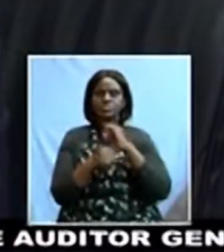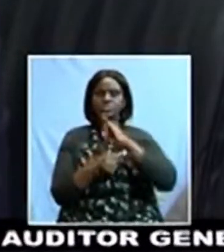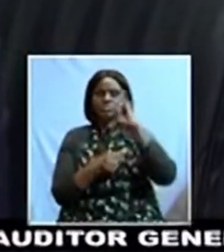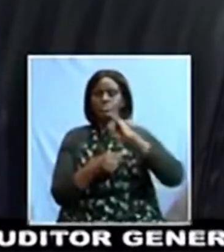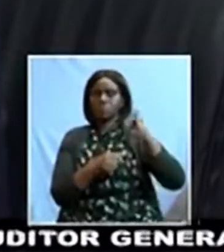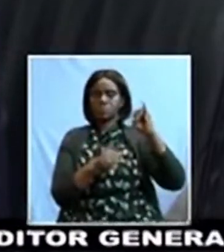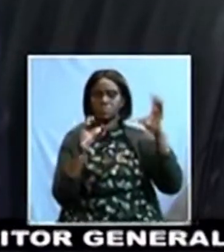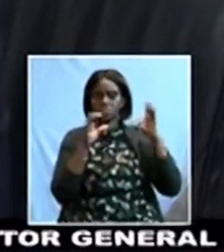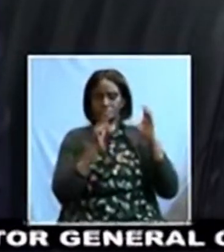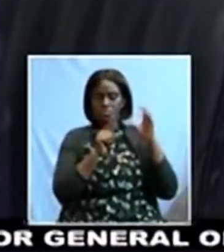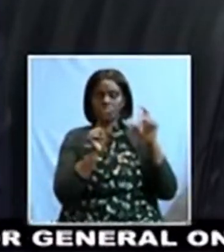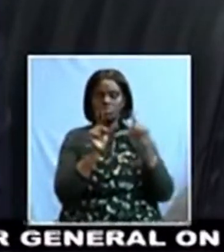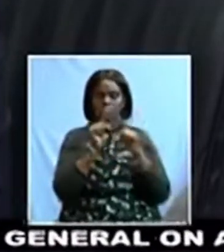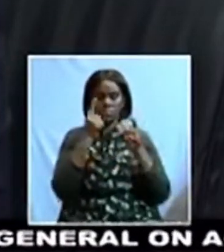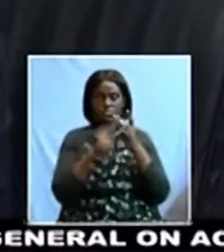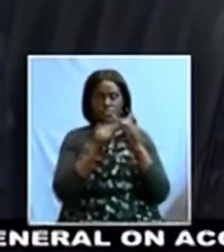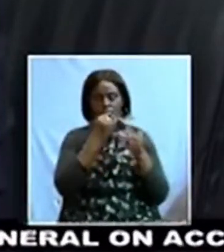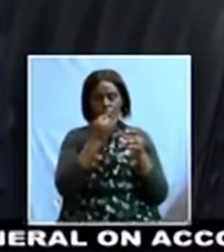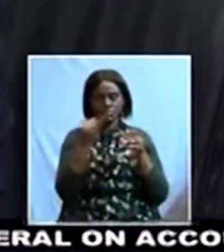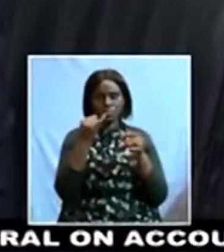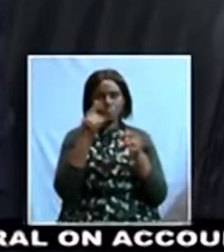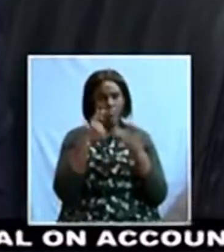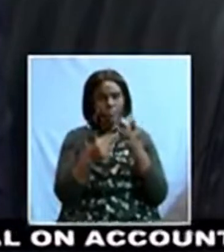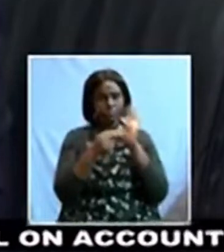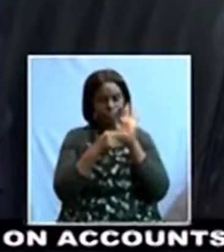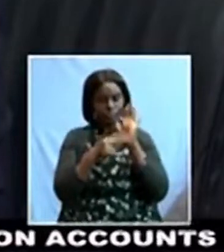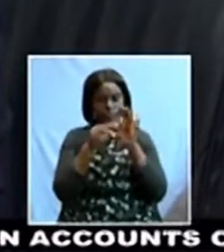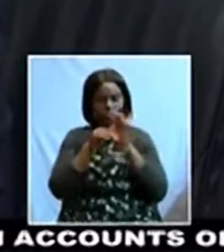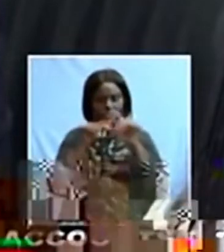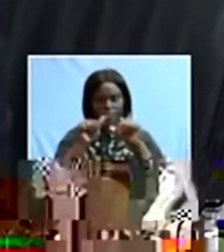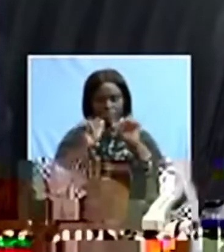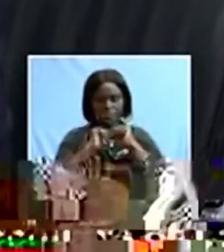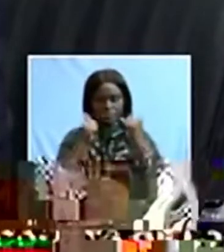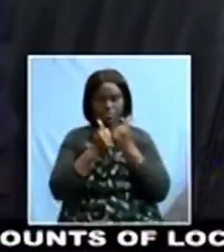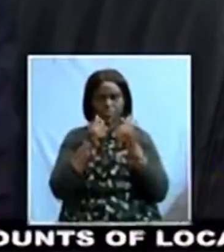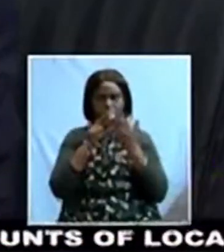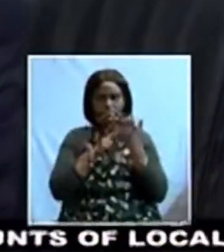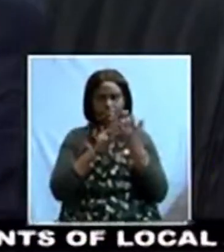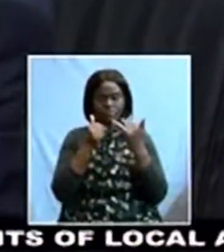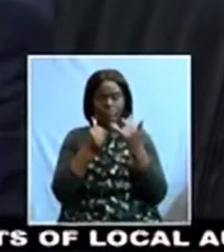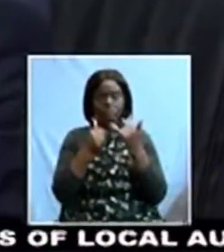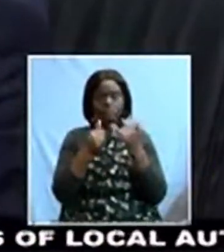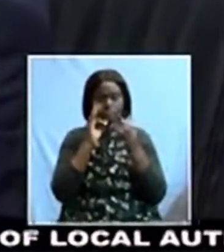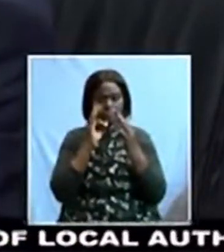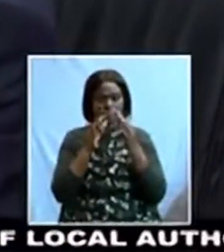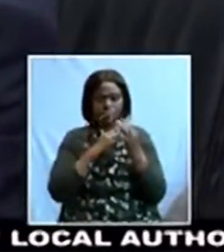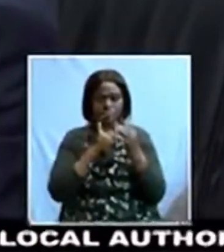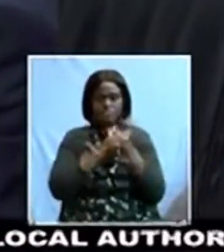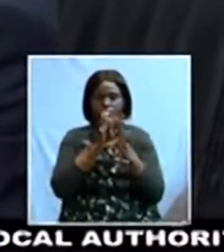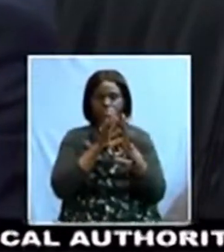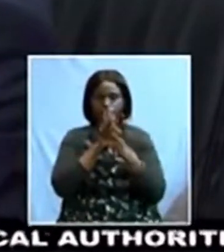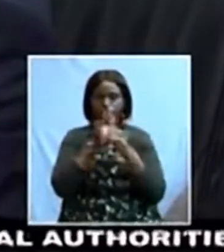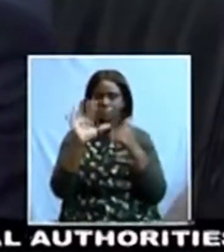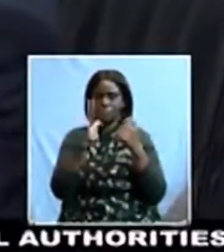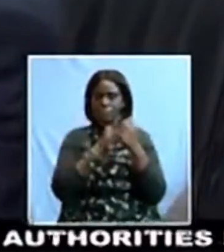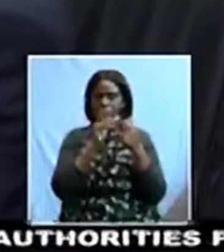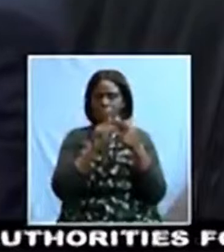Town Council on what items would appear in the Auditor General's report. Now, if I refer you back